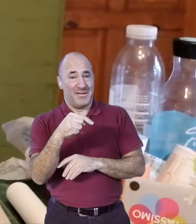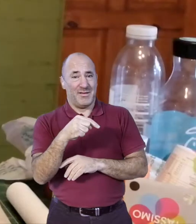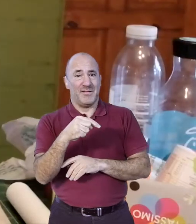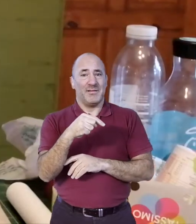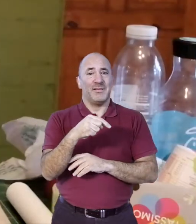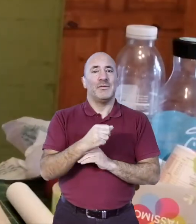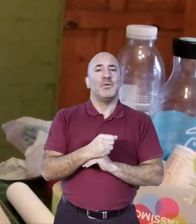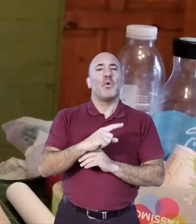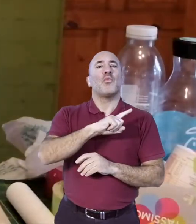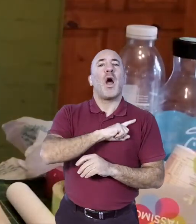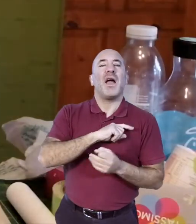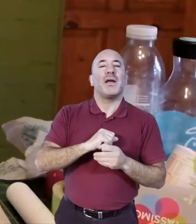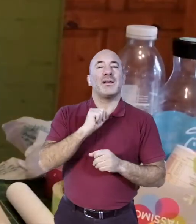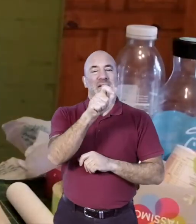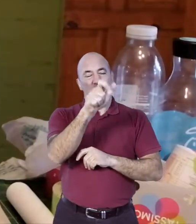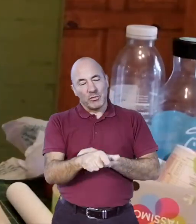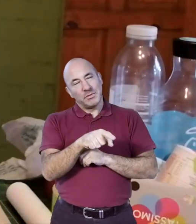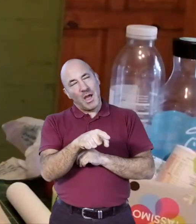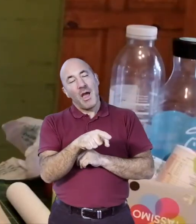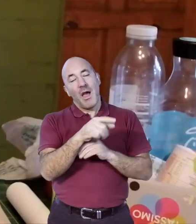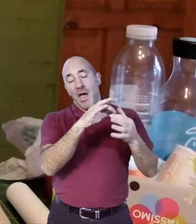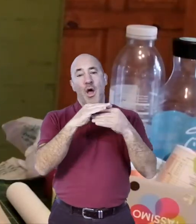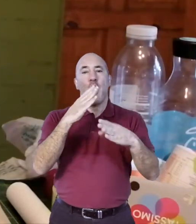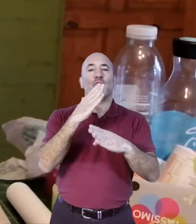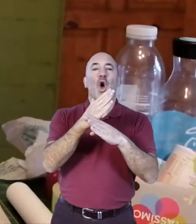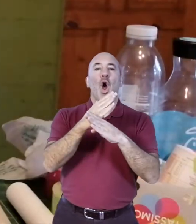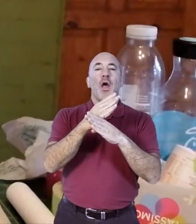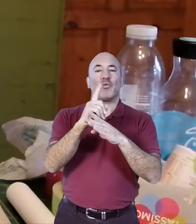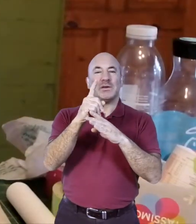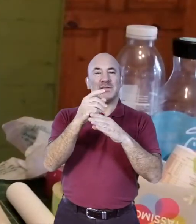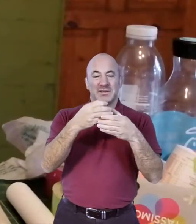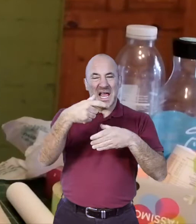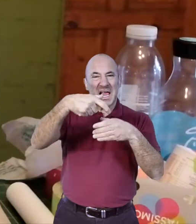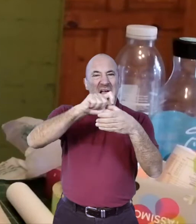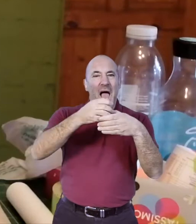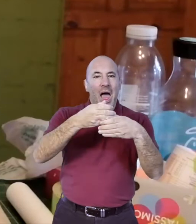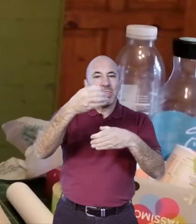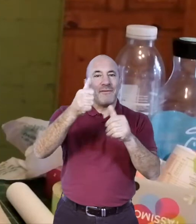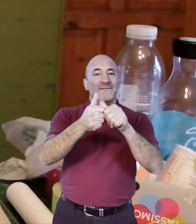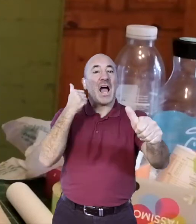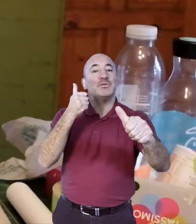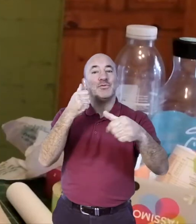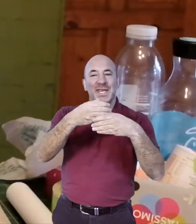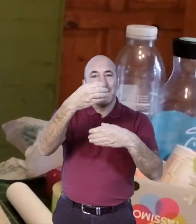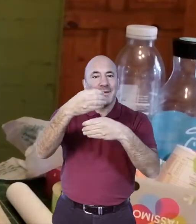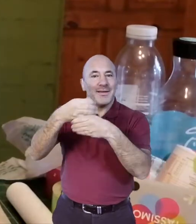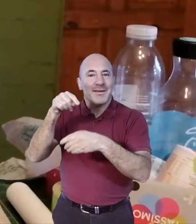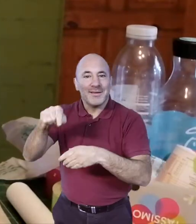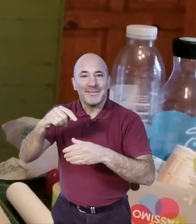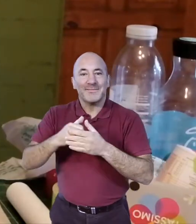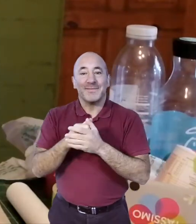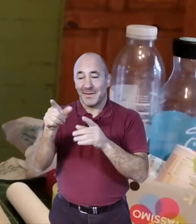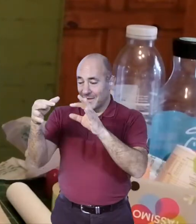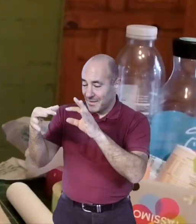grassa is made out of metal because his character worked at a canning factory.